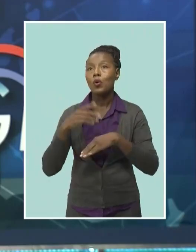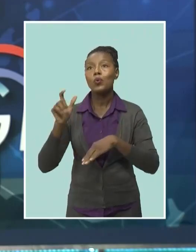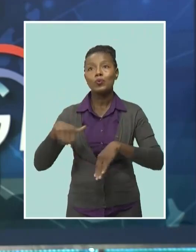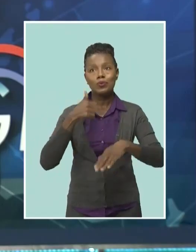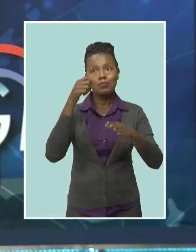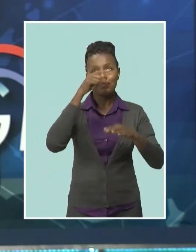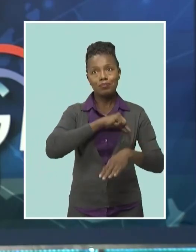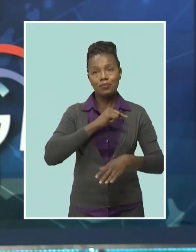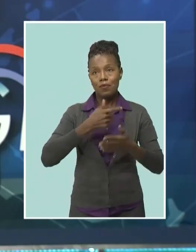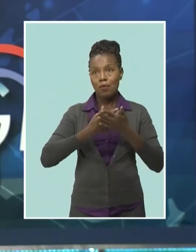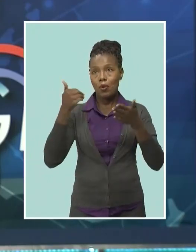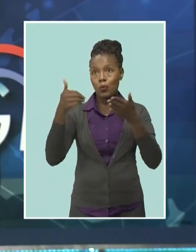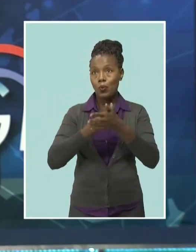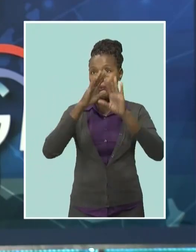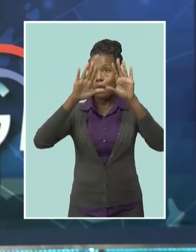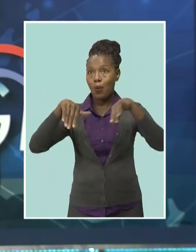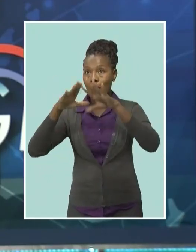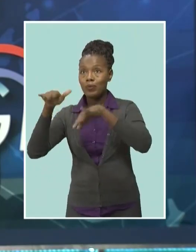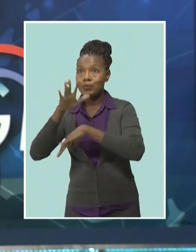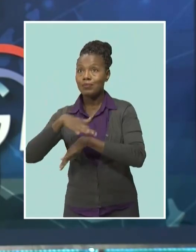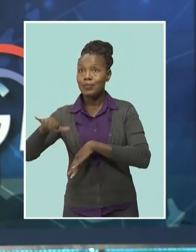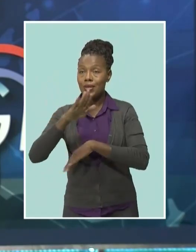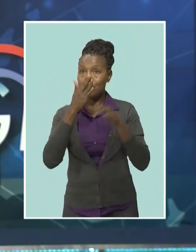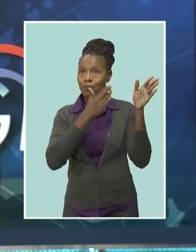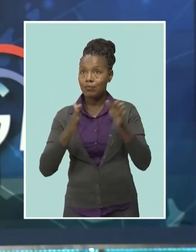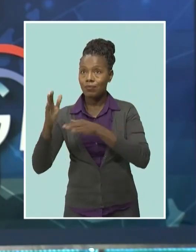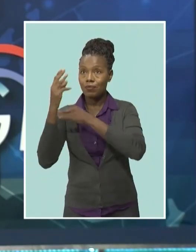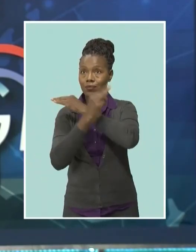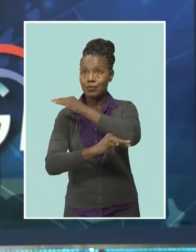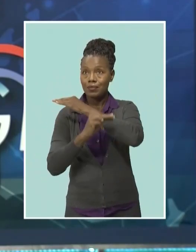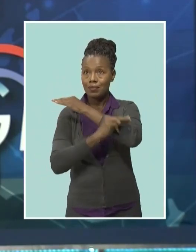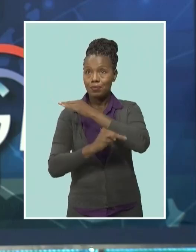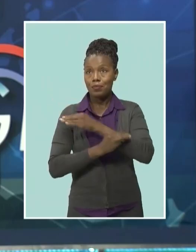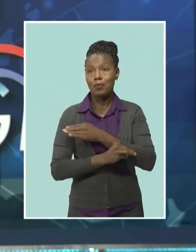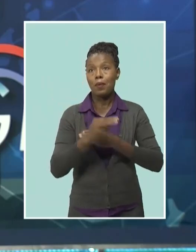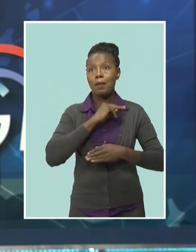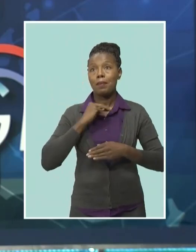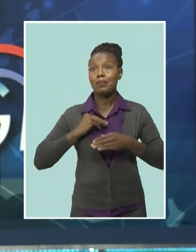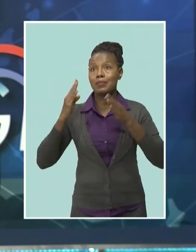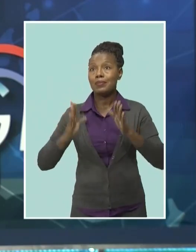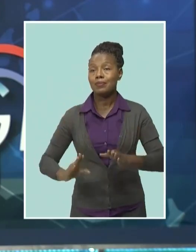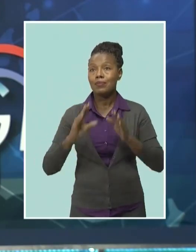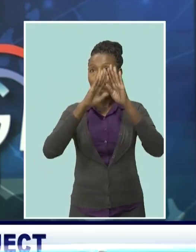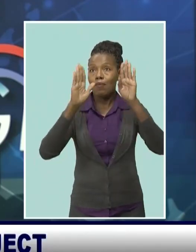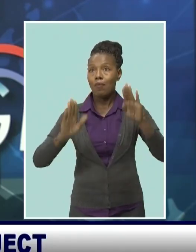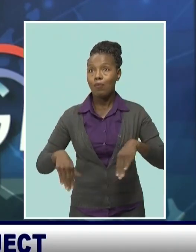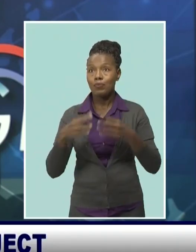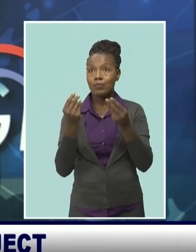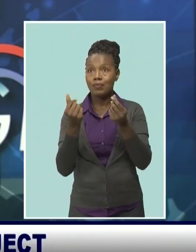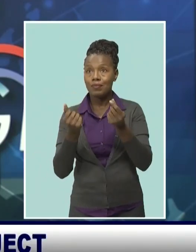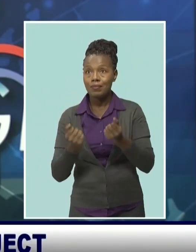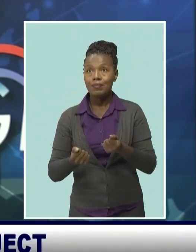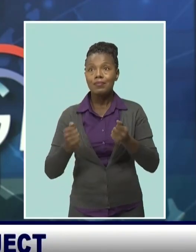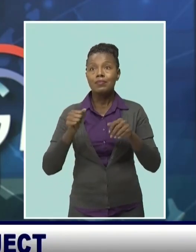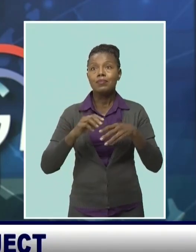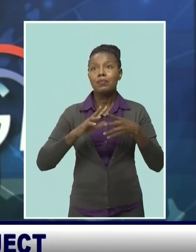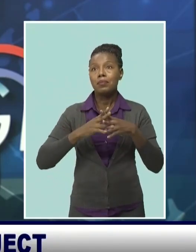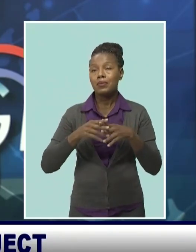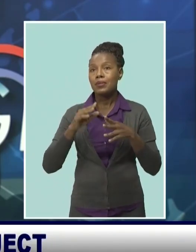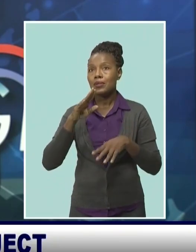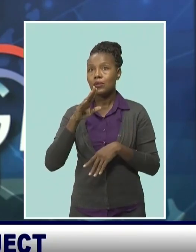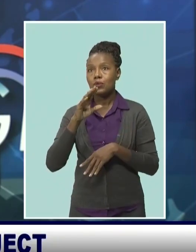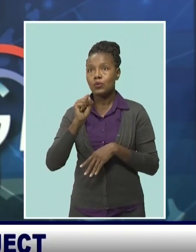is being planned for St. Michael. The announcement from Minister of Housing, Lands and Maintenance, Dwight Sutherland. He was speaking during